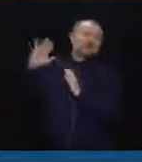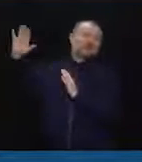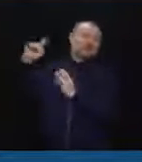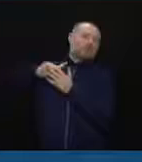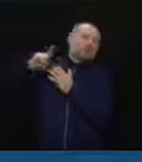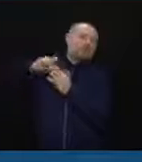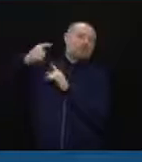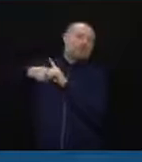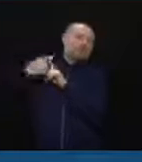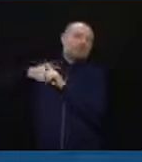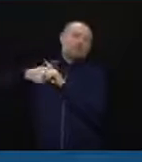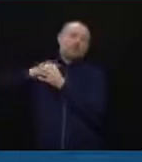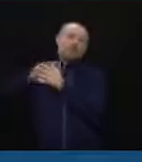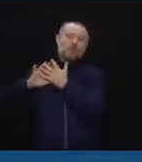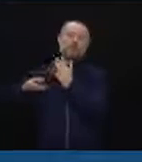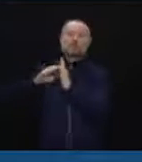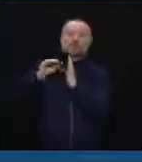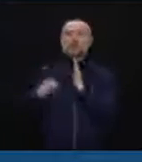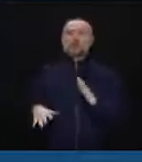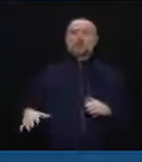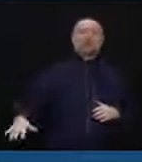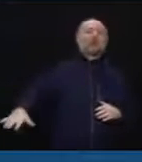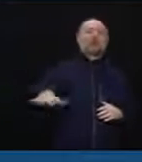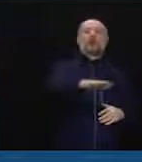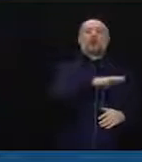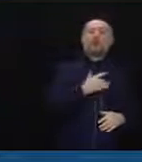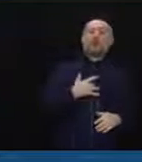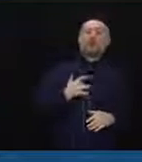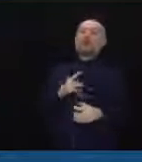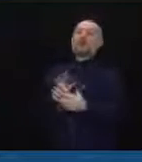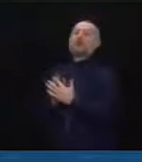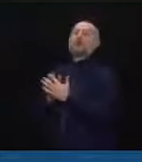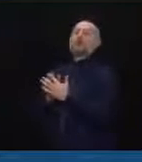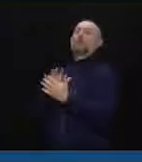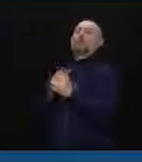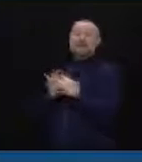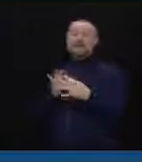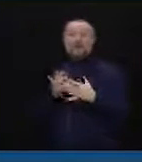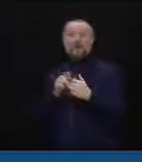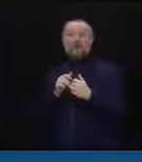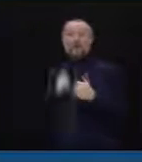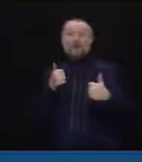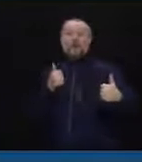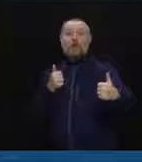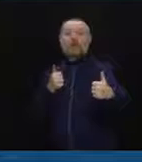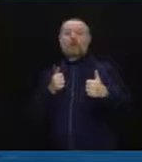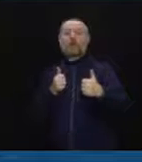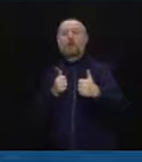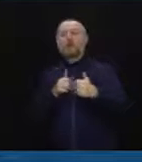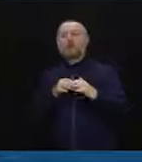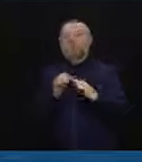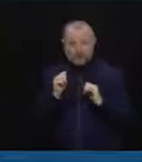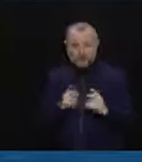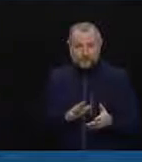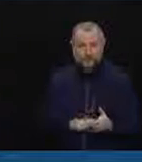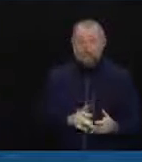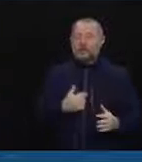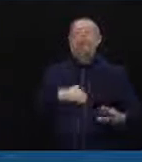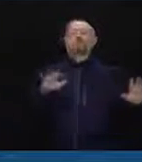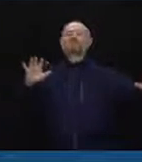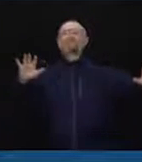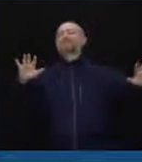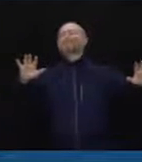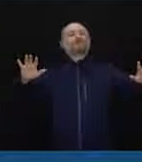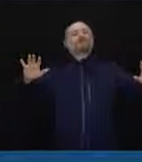children weaned off of the remote learning and in the classroom. This bold step at that time sent a message. Our priority is